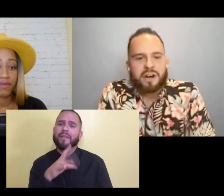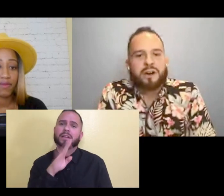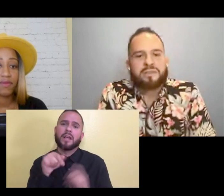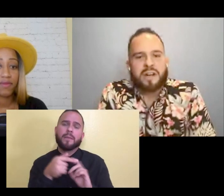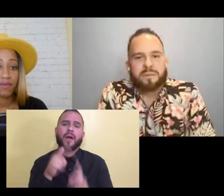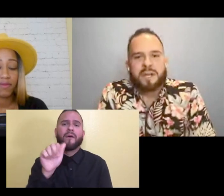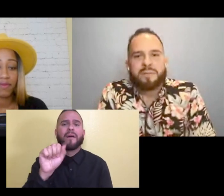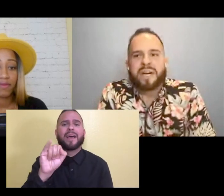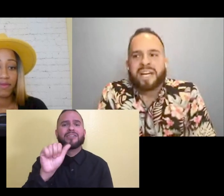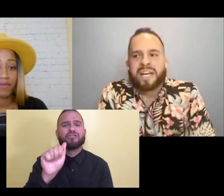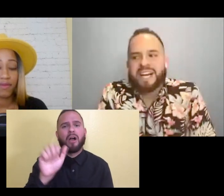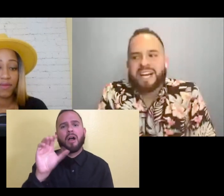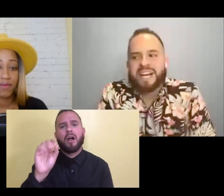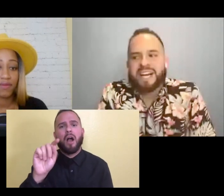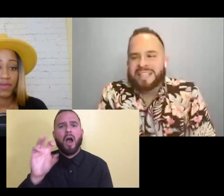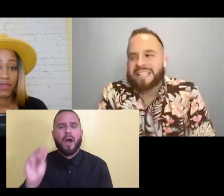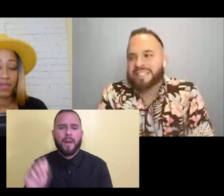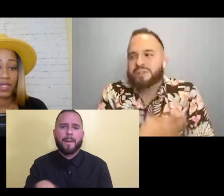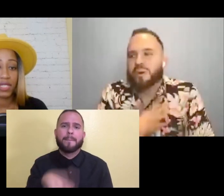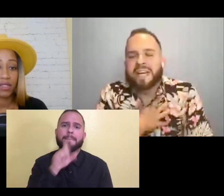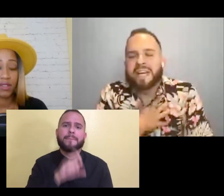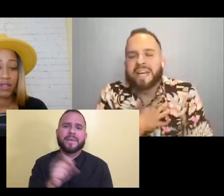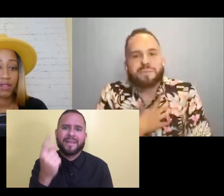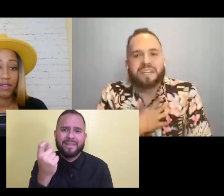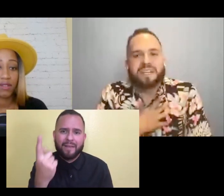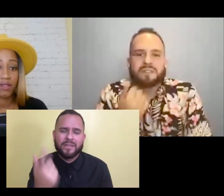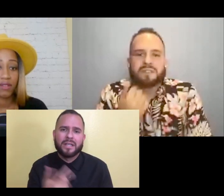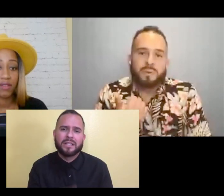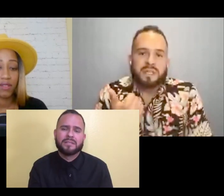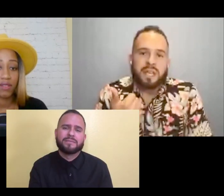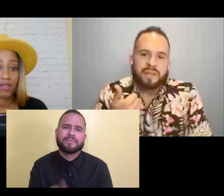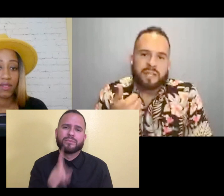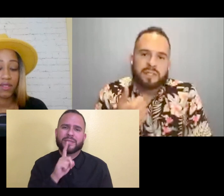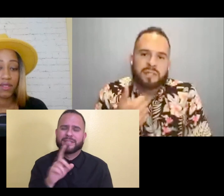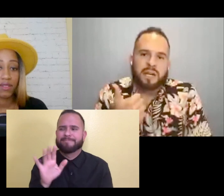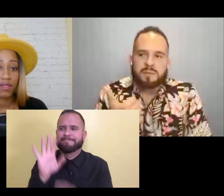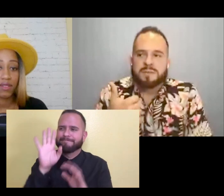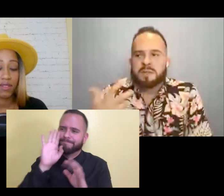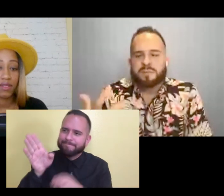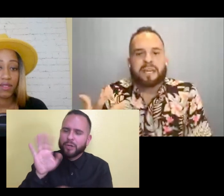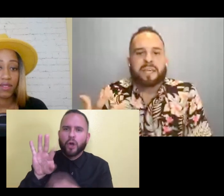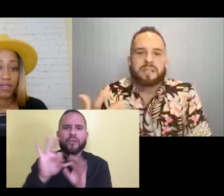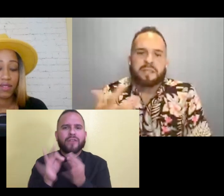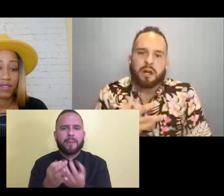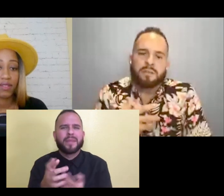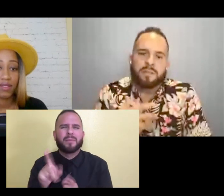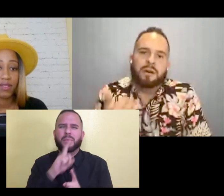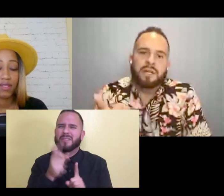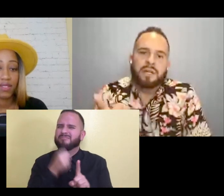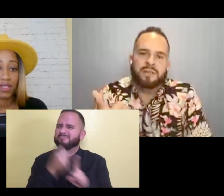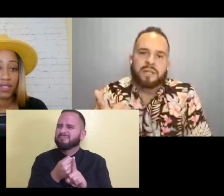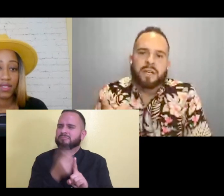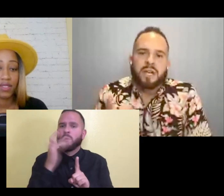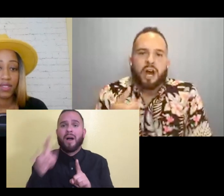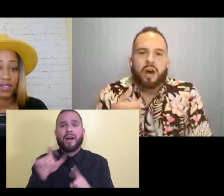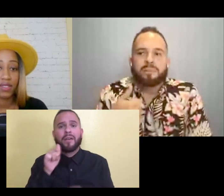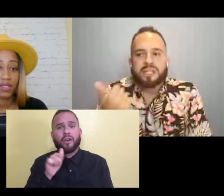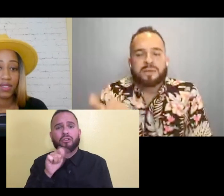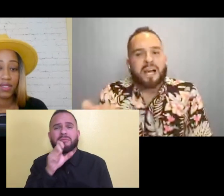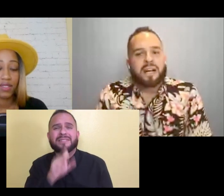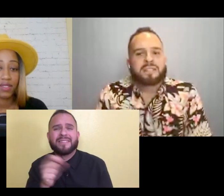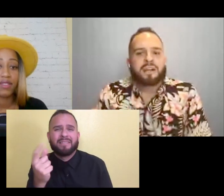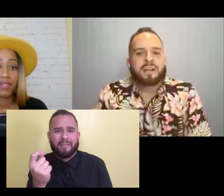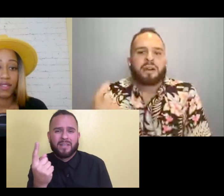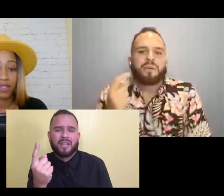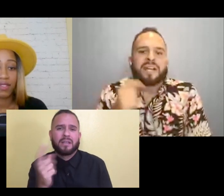out to her and her family. But I think this story hits because this girl was 11, and sometimes my kids that go with me are 11. But